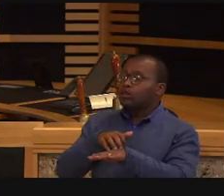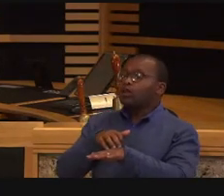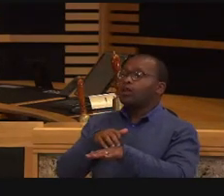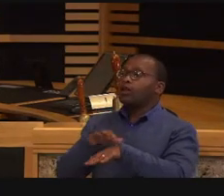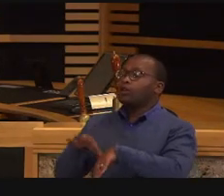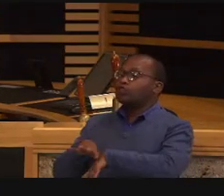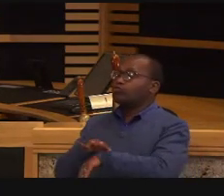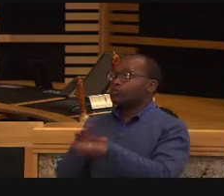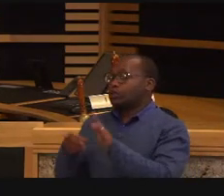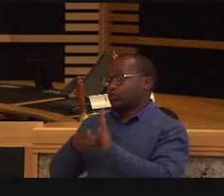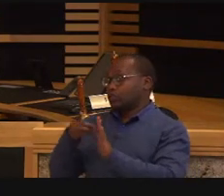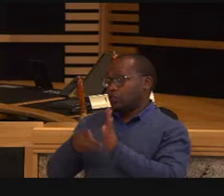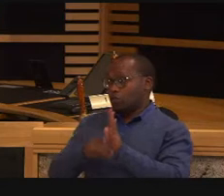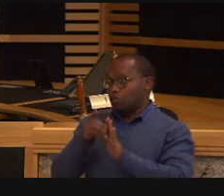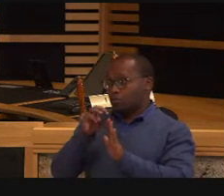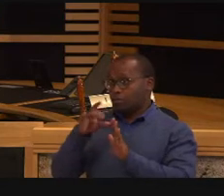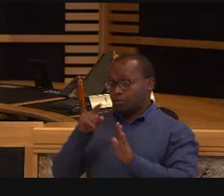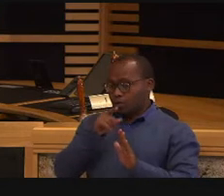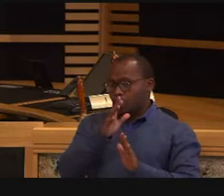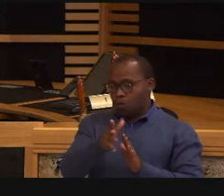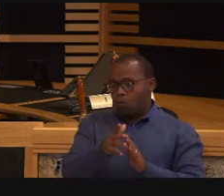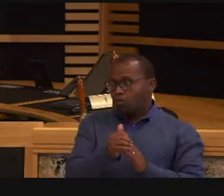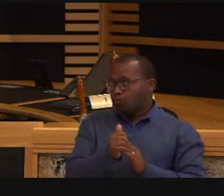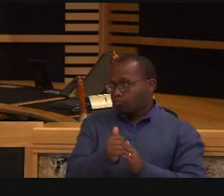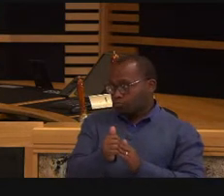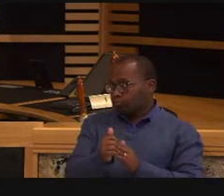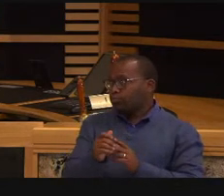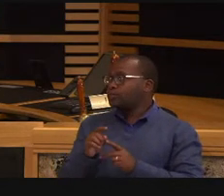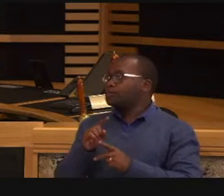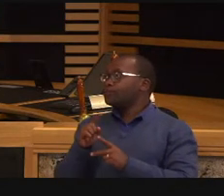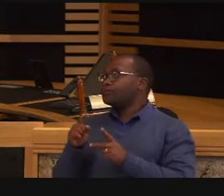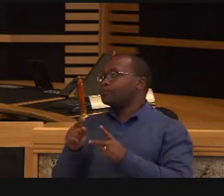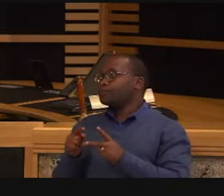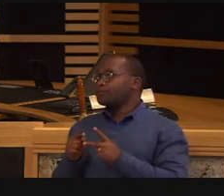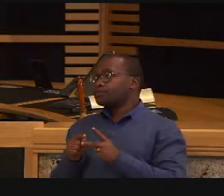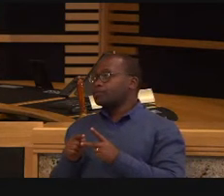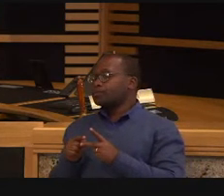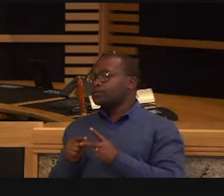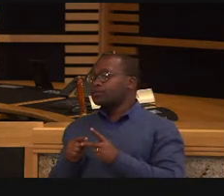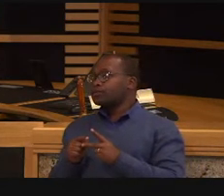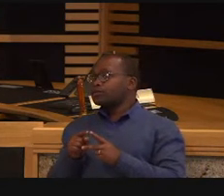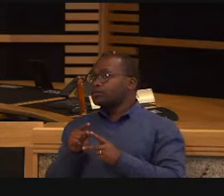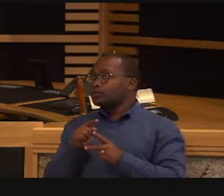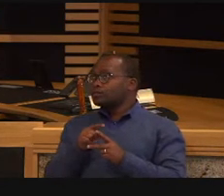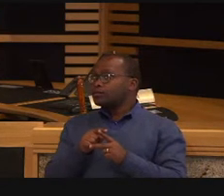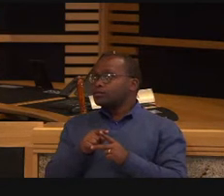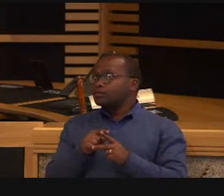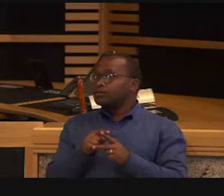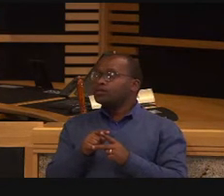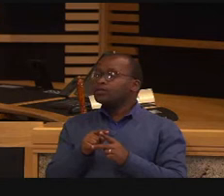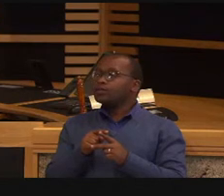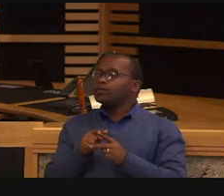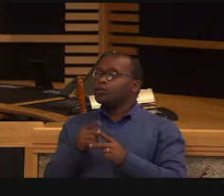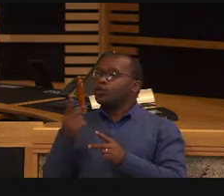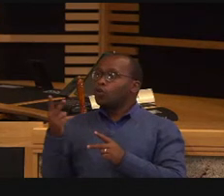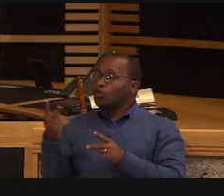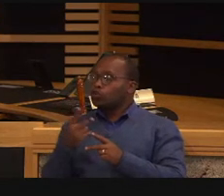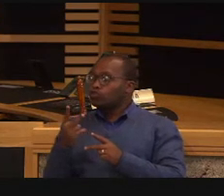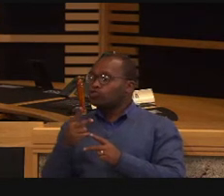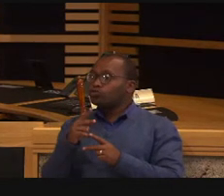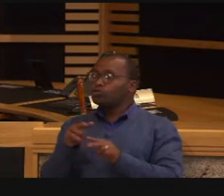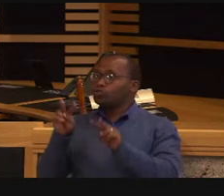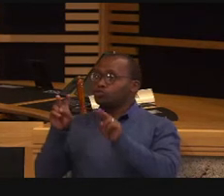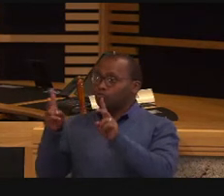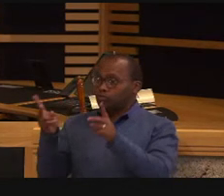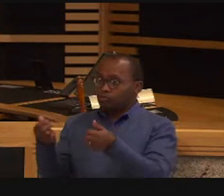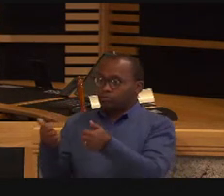champion this program of cannabis. And this also includes engagement with the national department, the industries